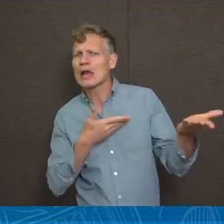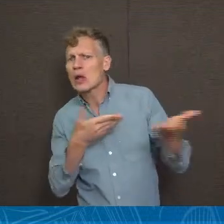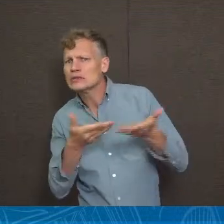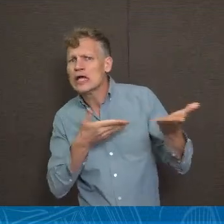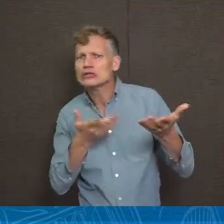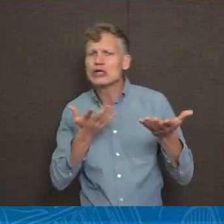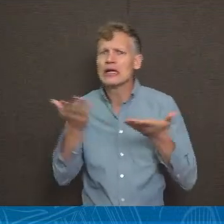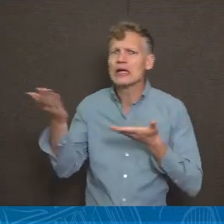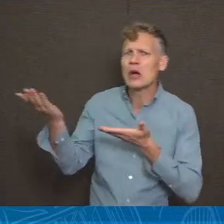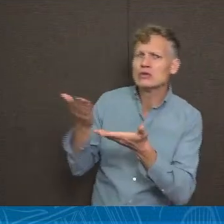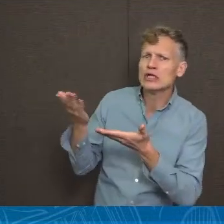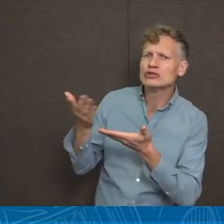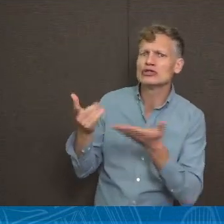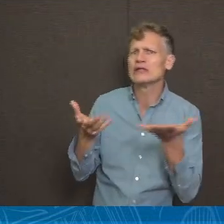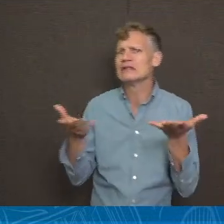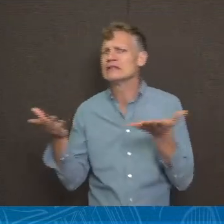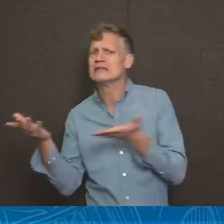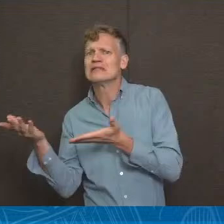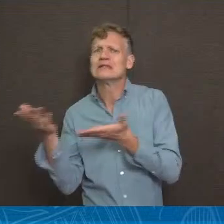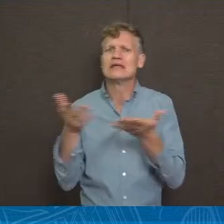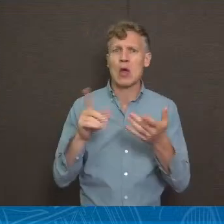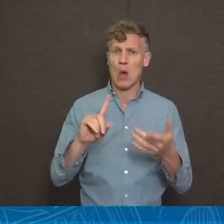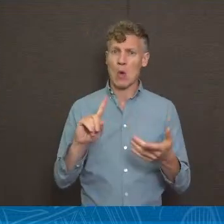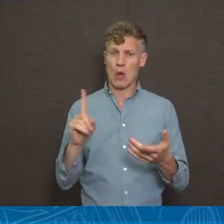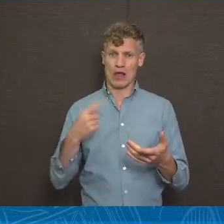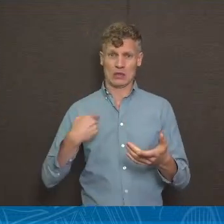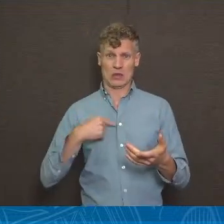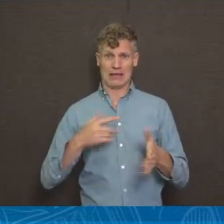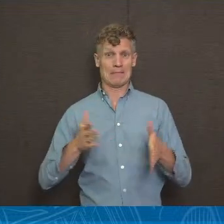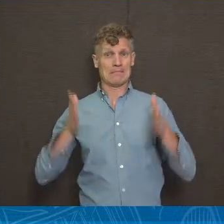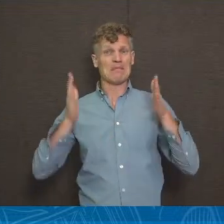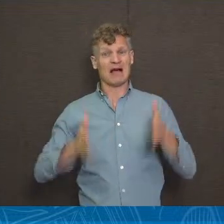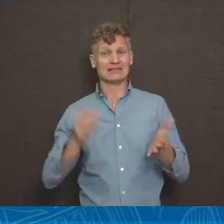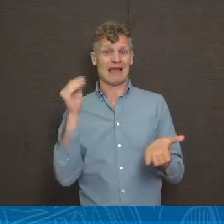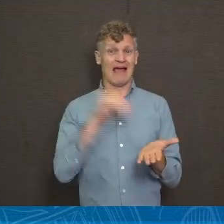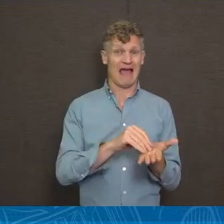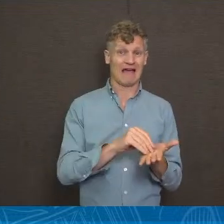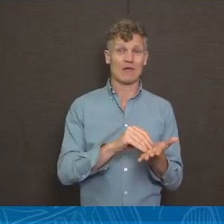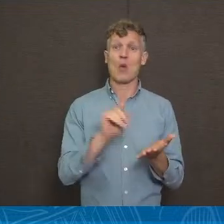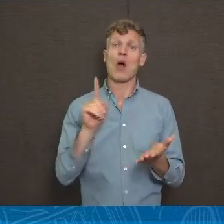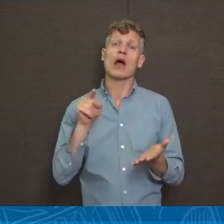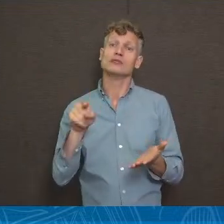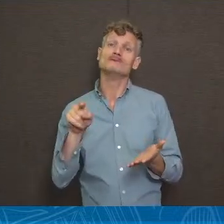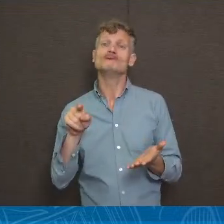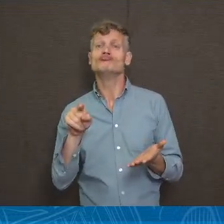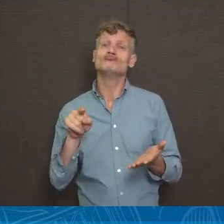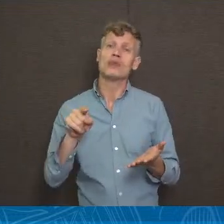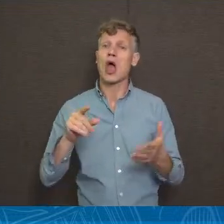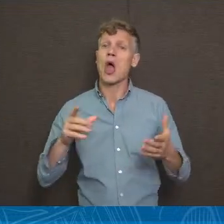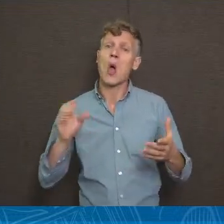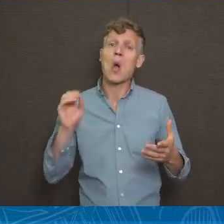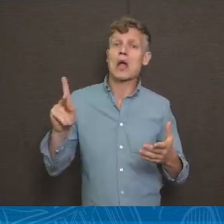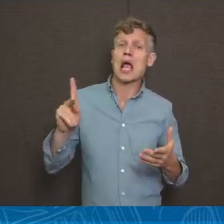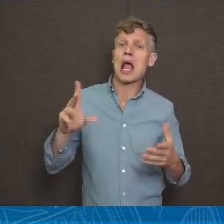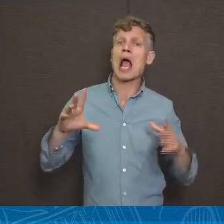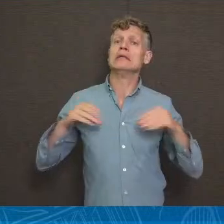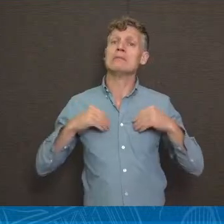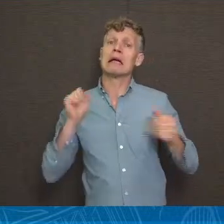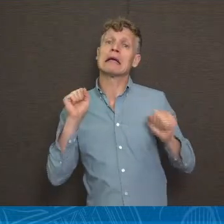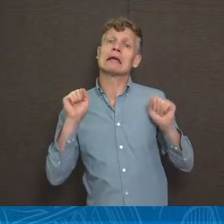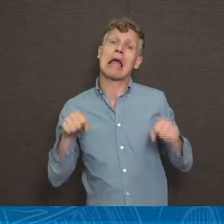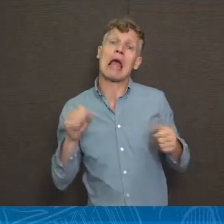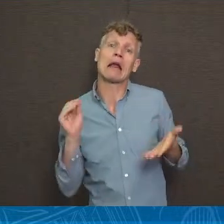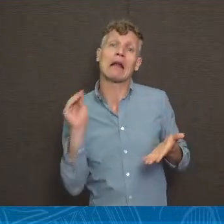needed and what is acceptable. So in this case, as we have seen in all of the, my fellow panelists' reflections, it's very clear that there